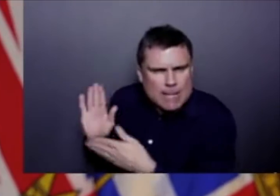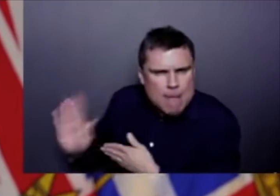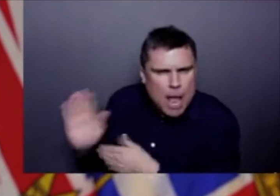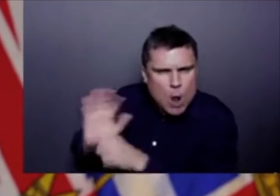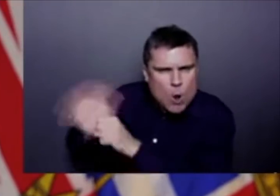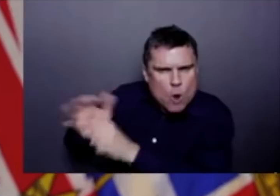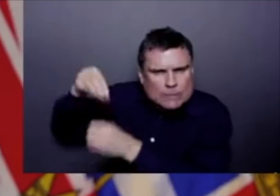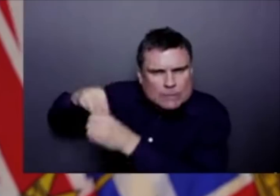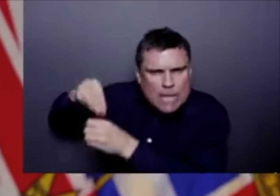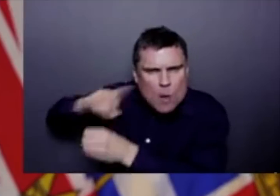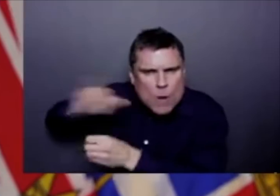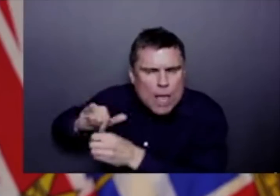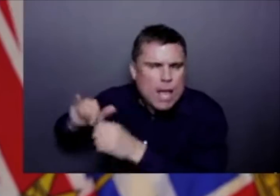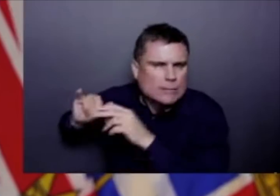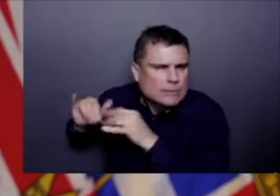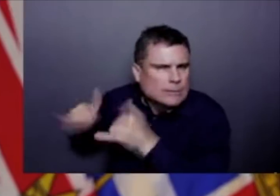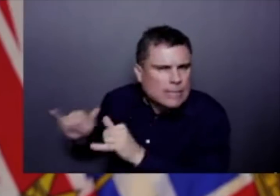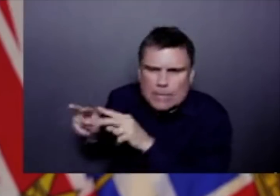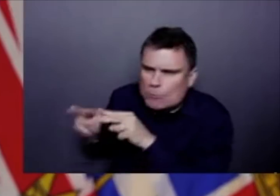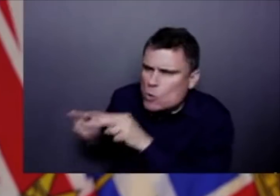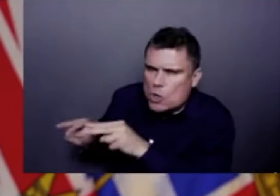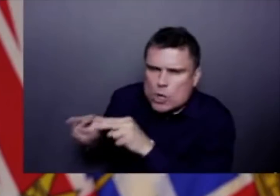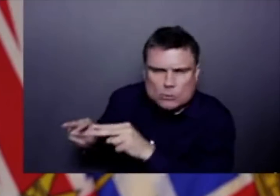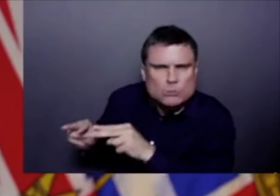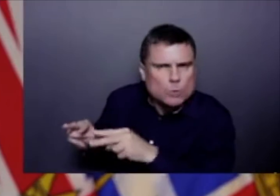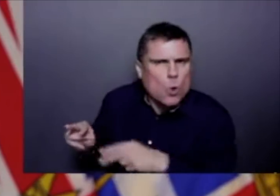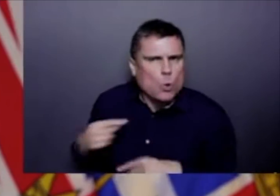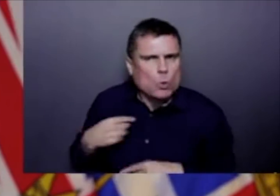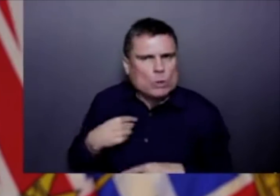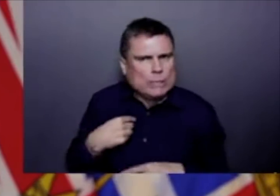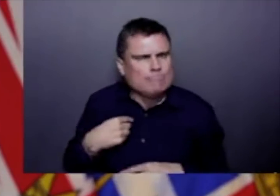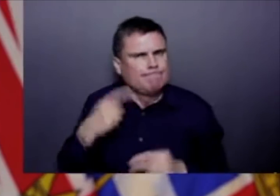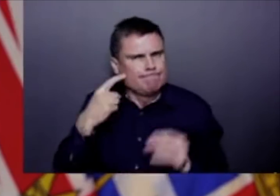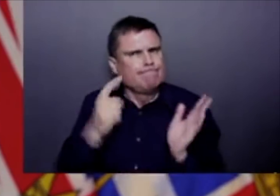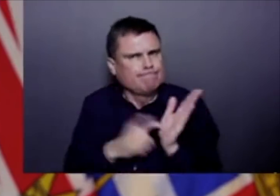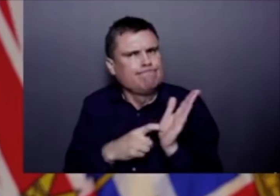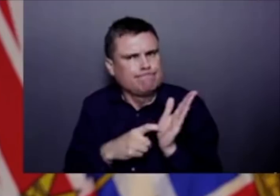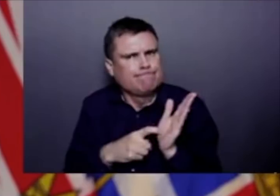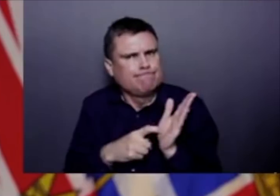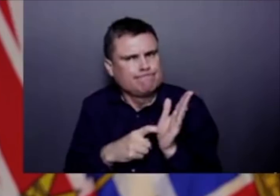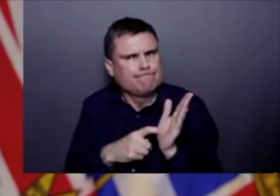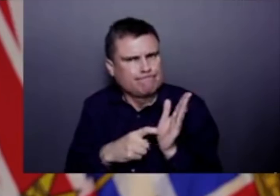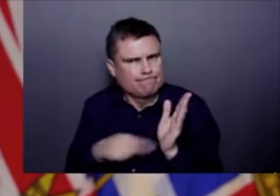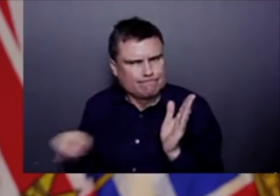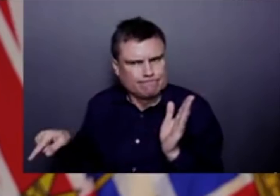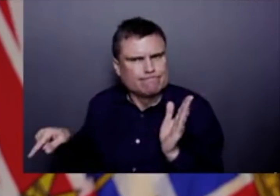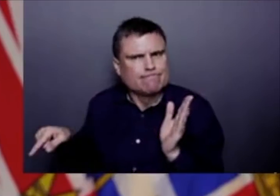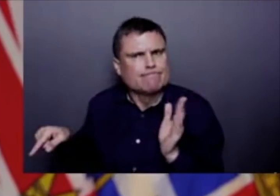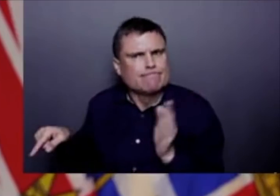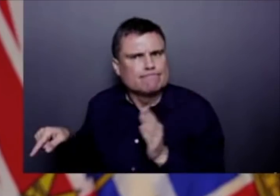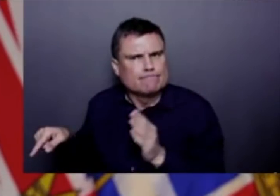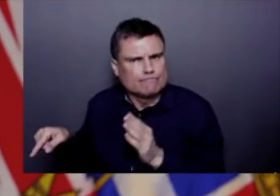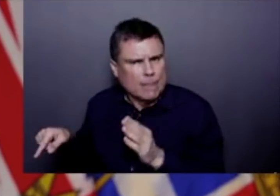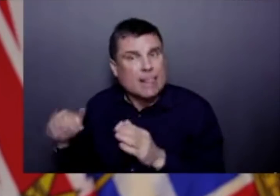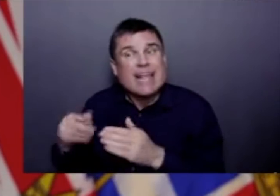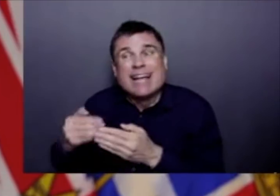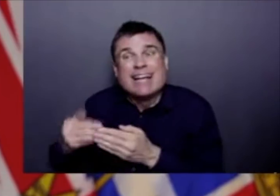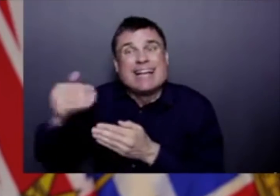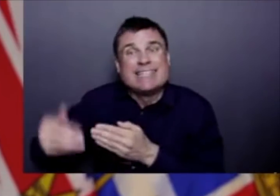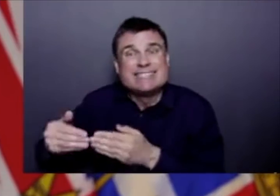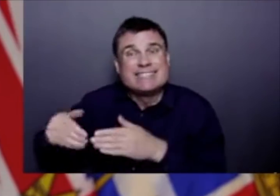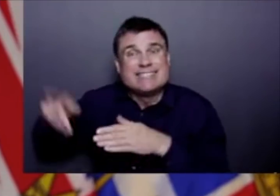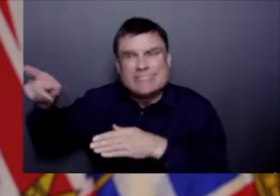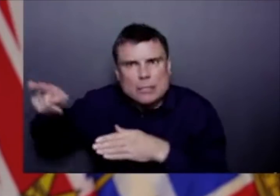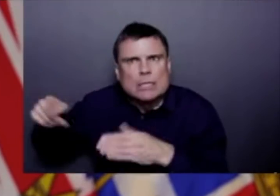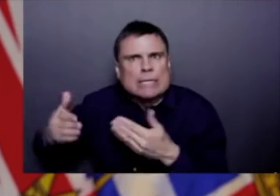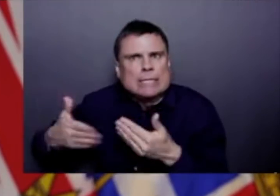increased numbers of cases going up logarithmically, as we saw in October, and if we're seeing in other places around